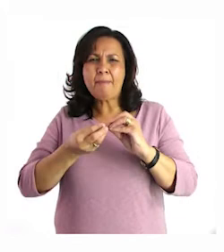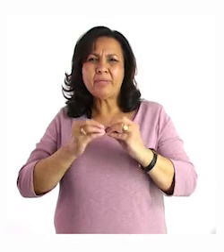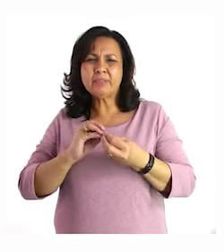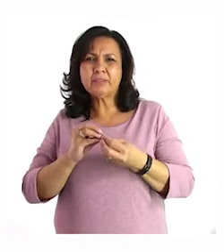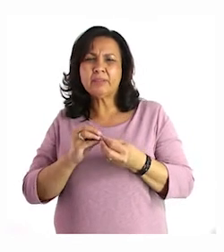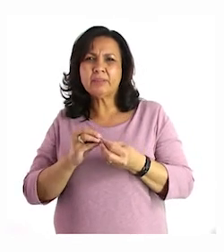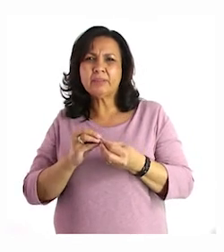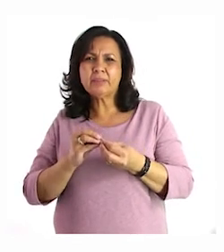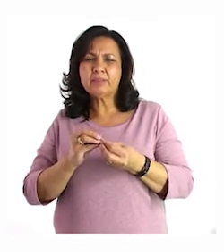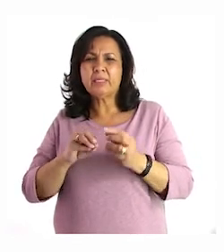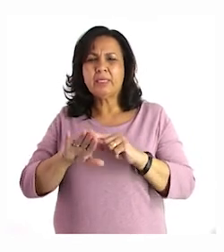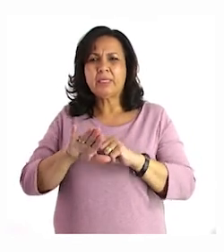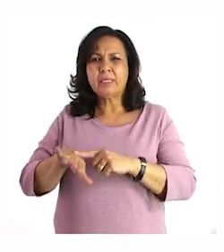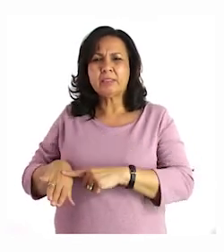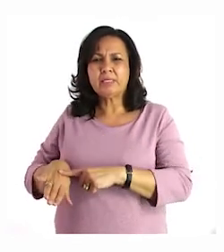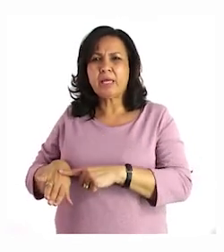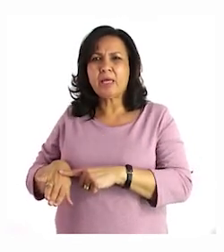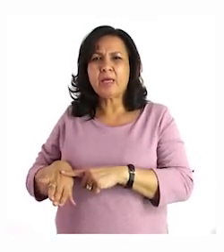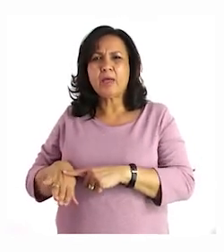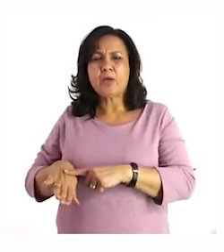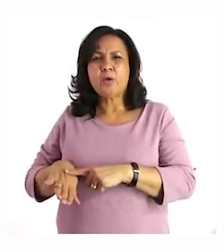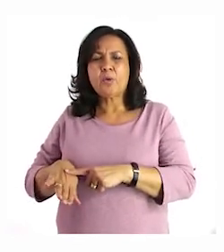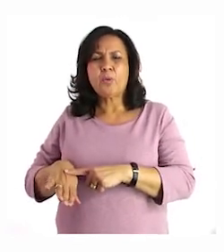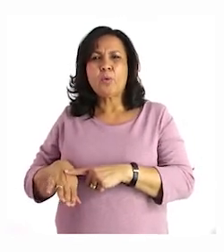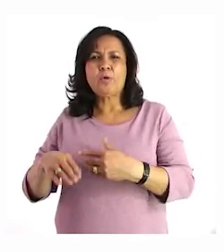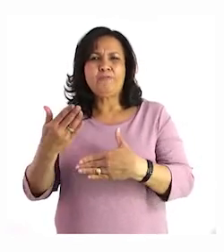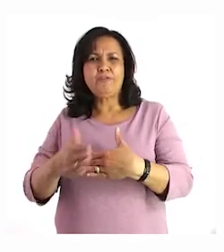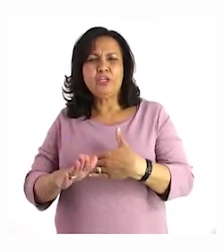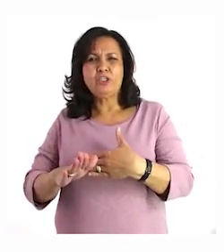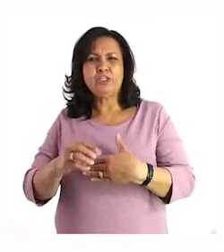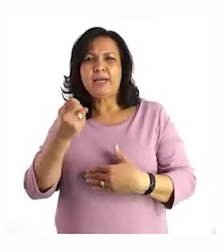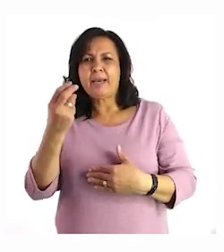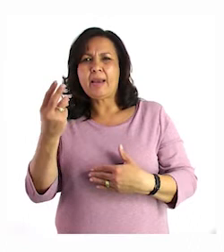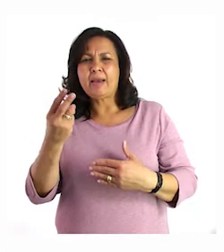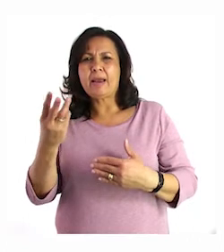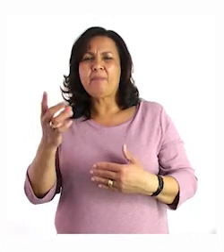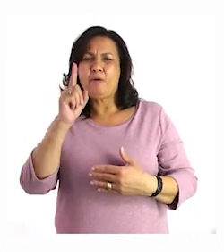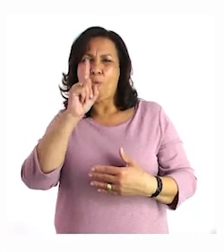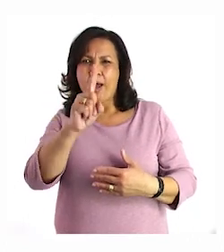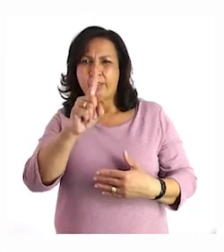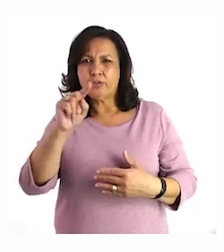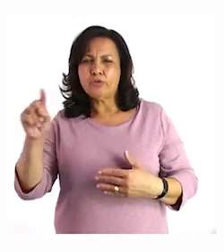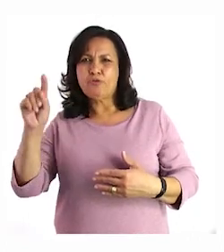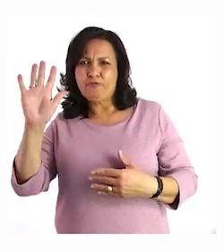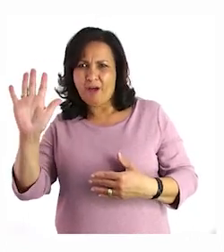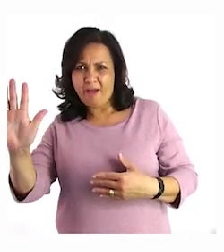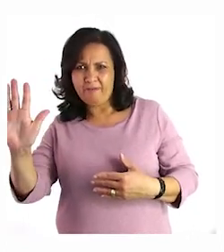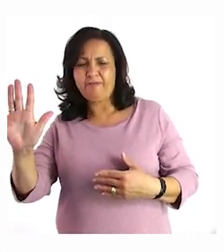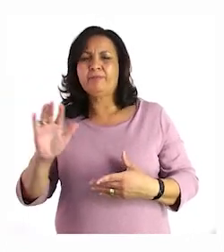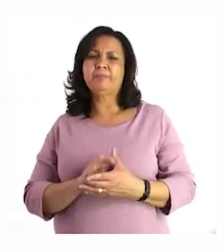Remember yesterday, we did all the numbers up to number 5. We counted from 1 up to